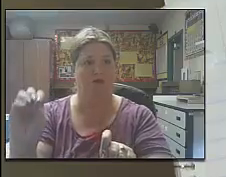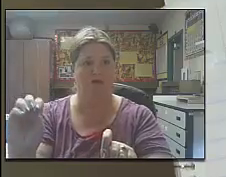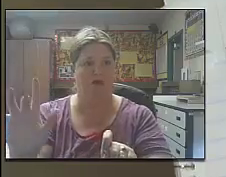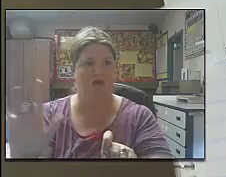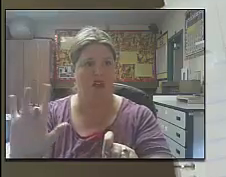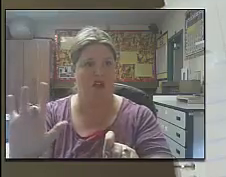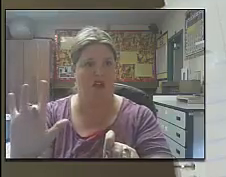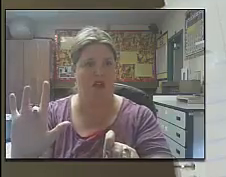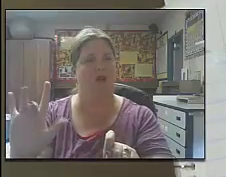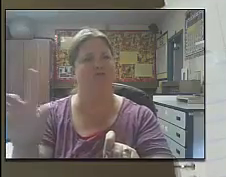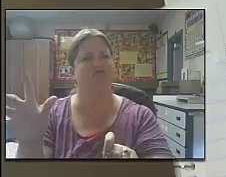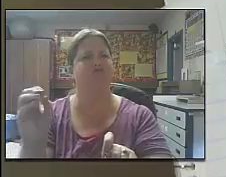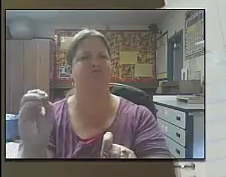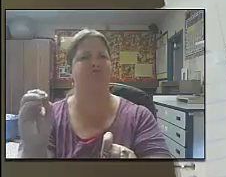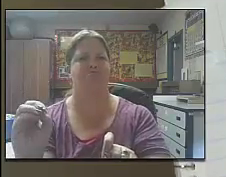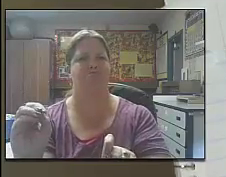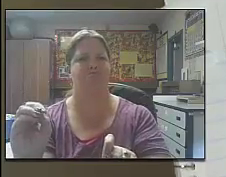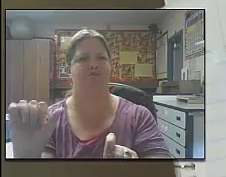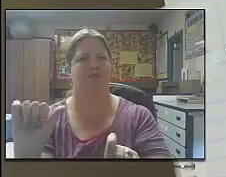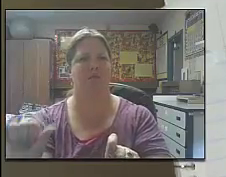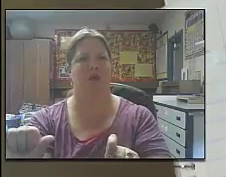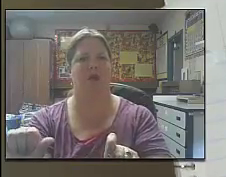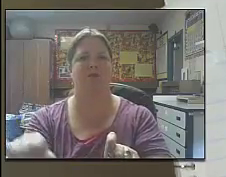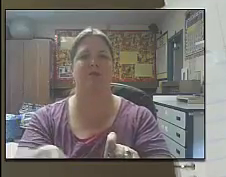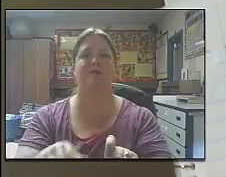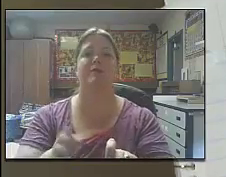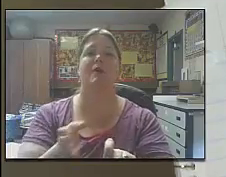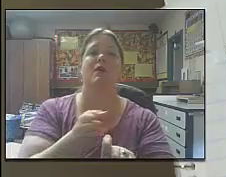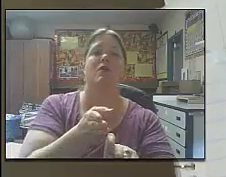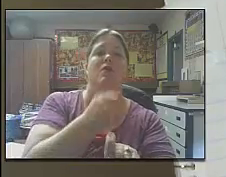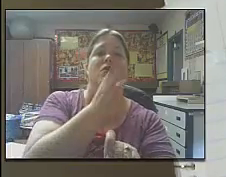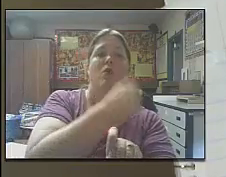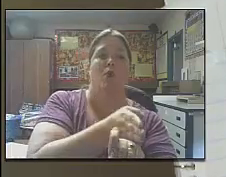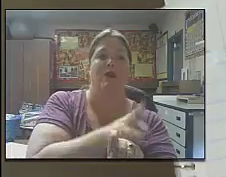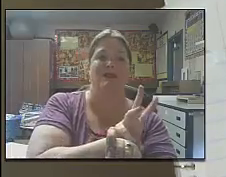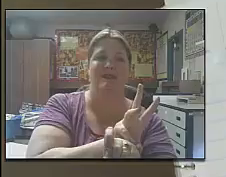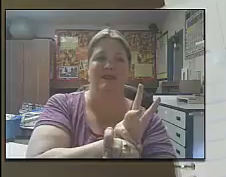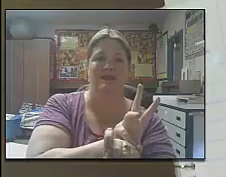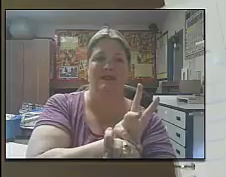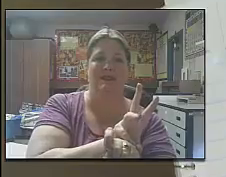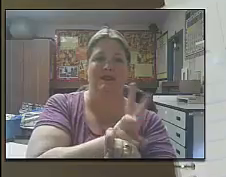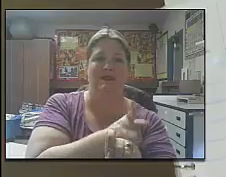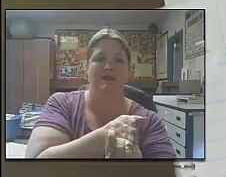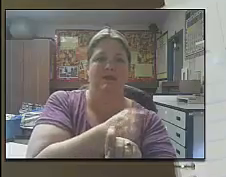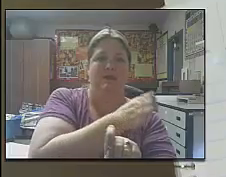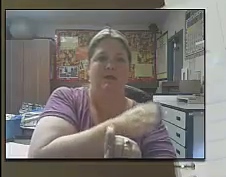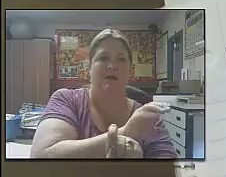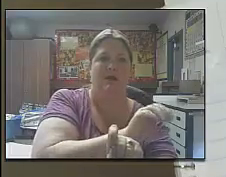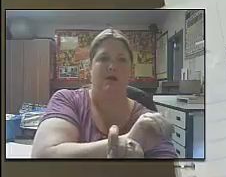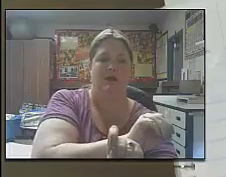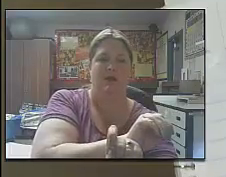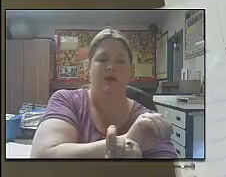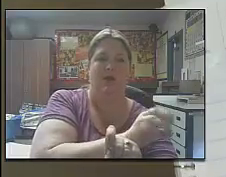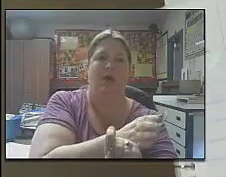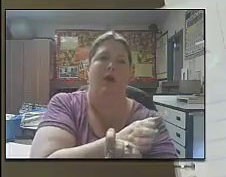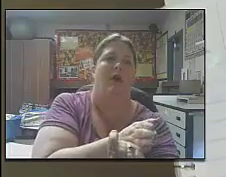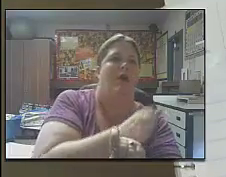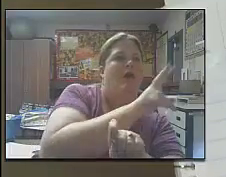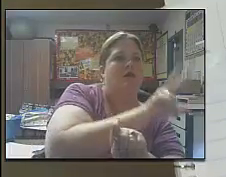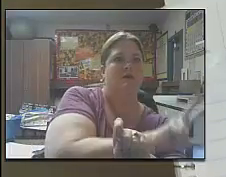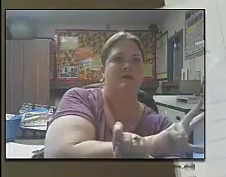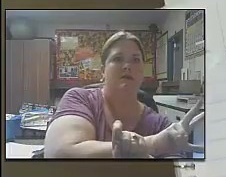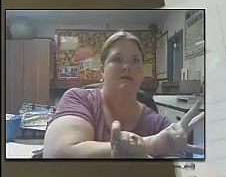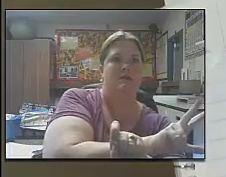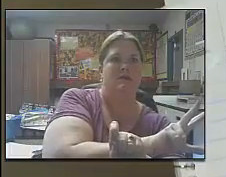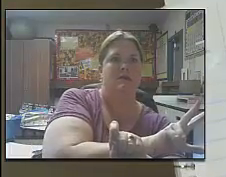In the ones, 6. Tens is a 0. this one also has a number